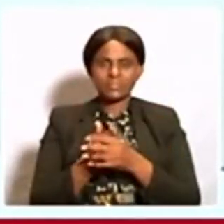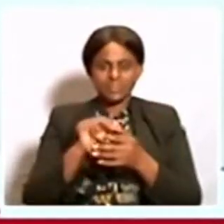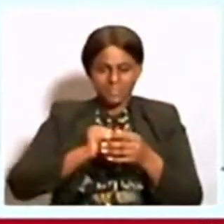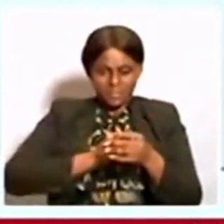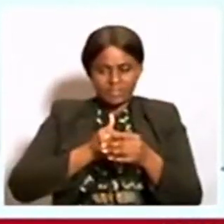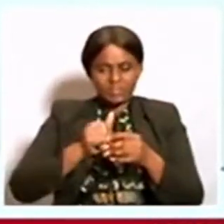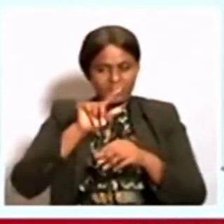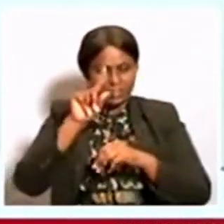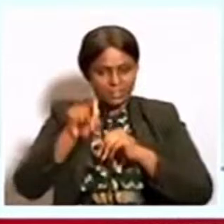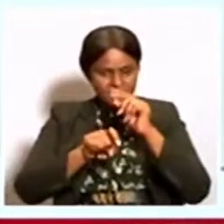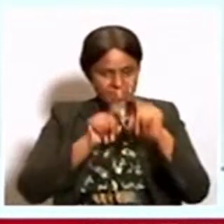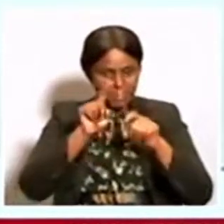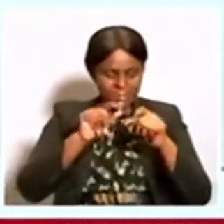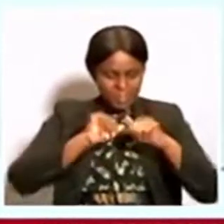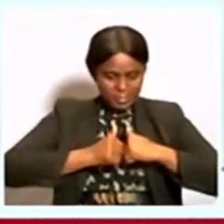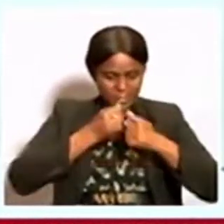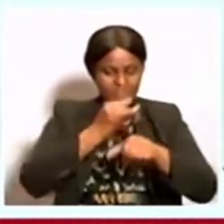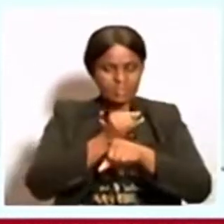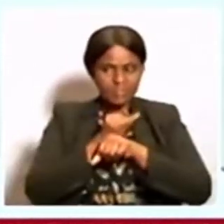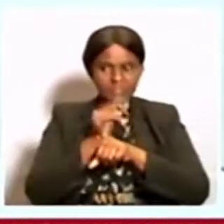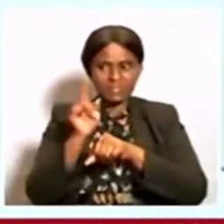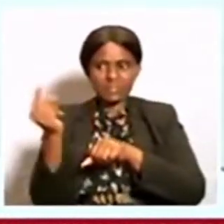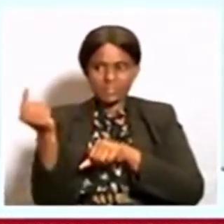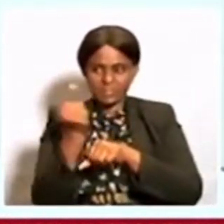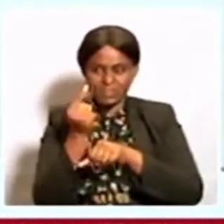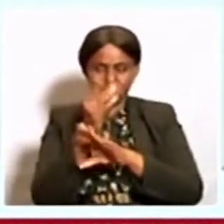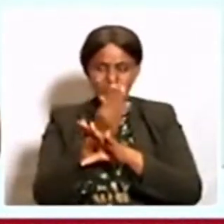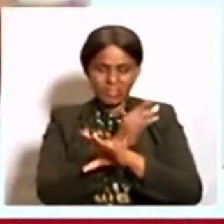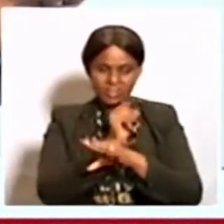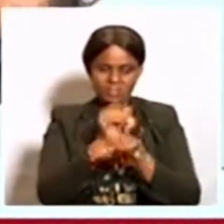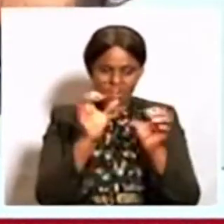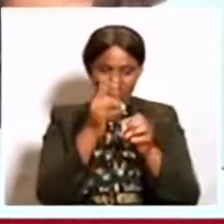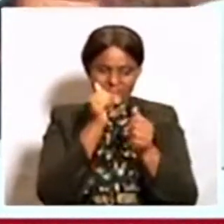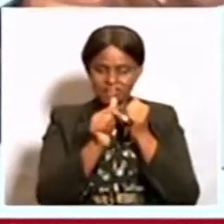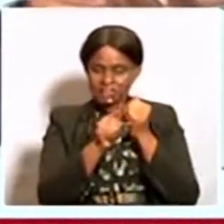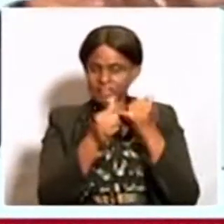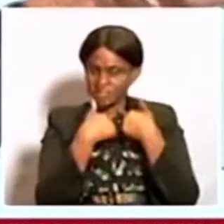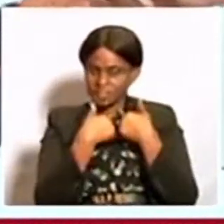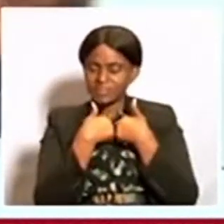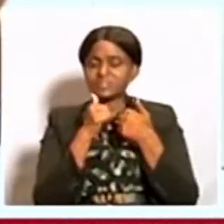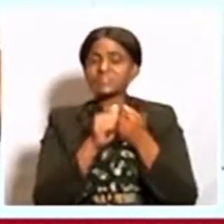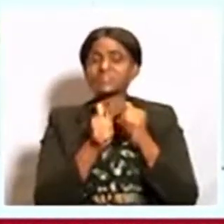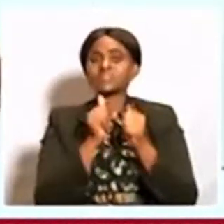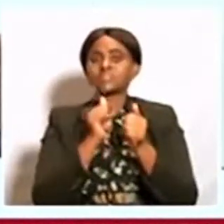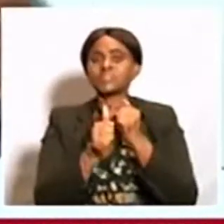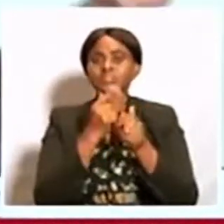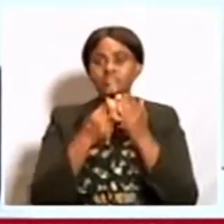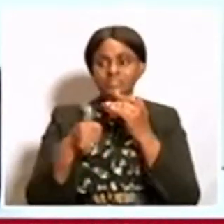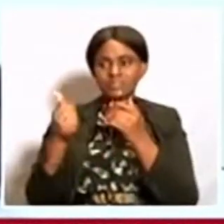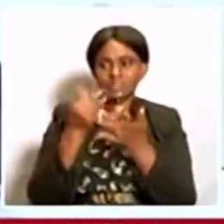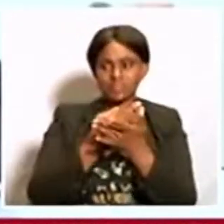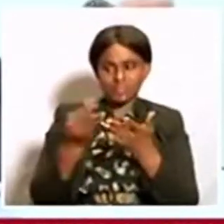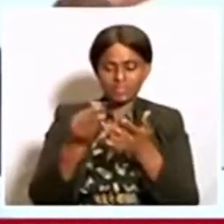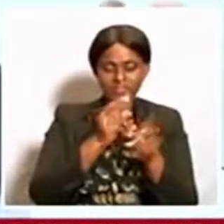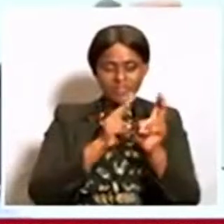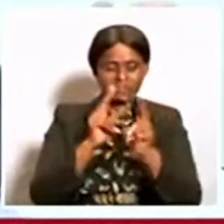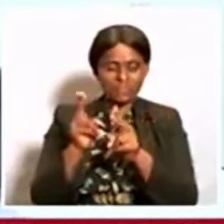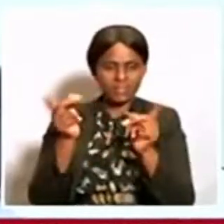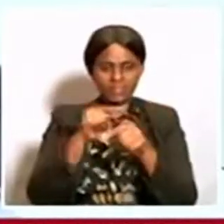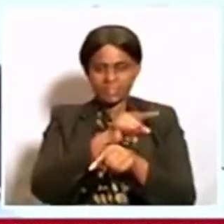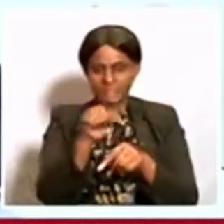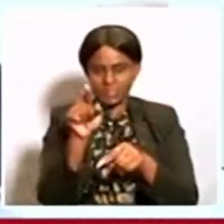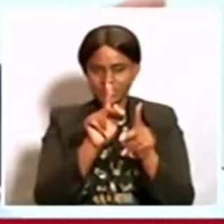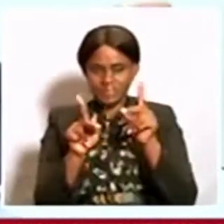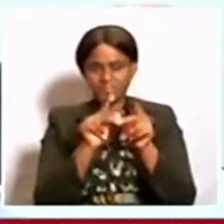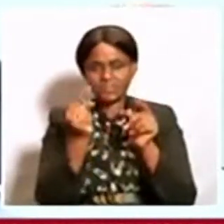are interrogating. We invited you to appear before this committee because there is this query. Which query you failed to answer when these people